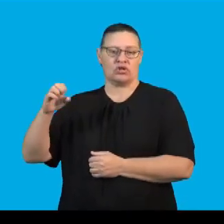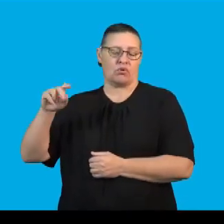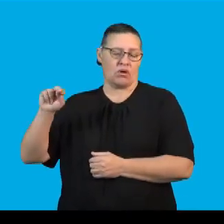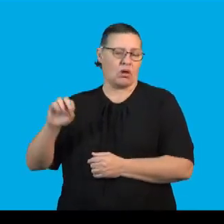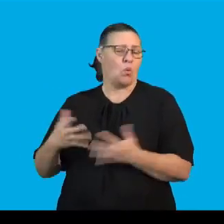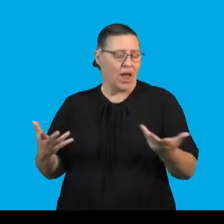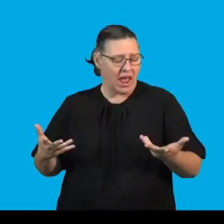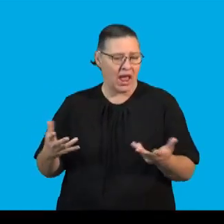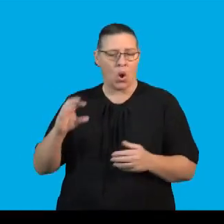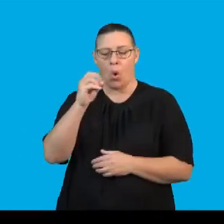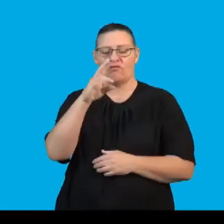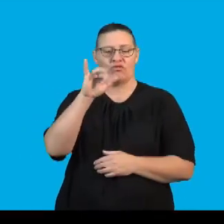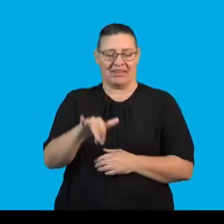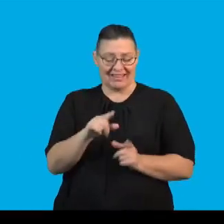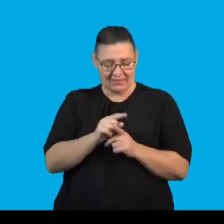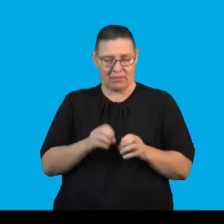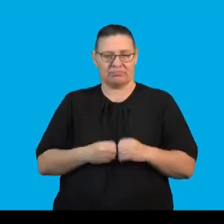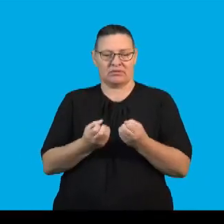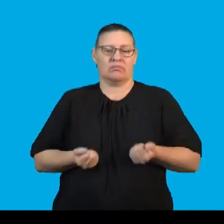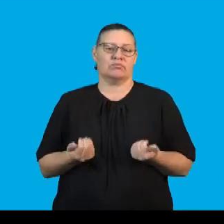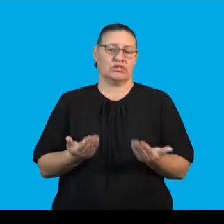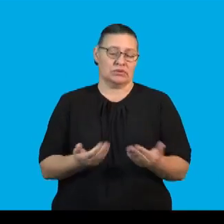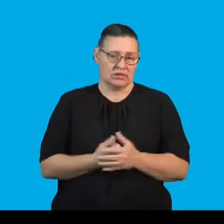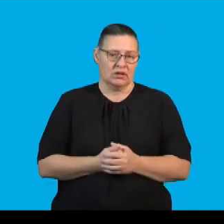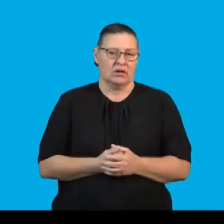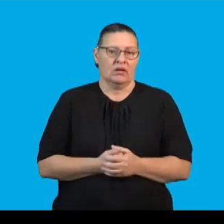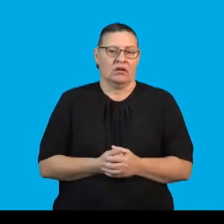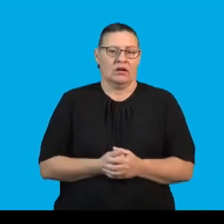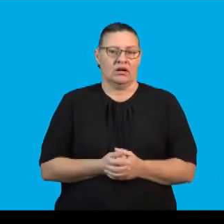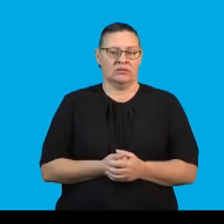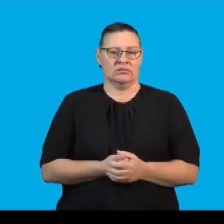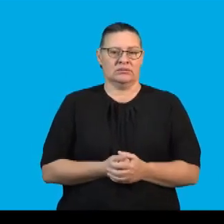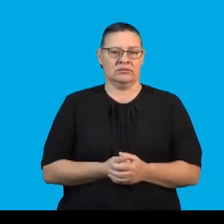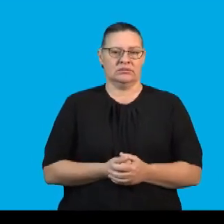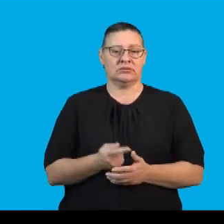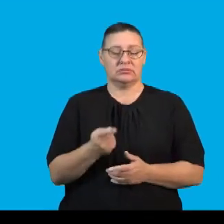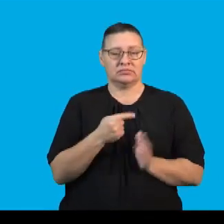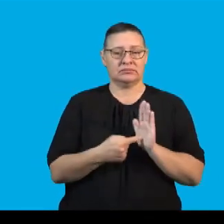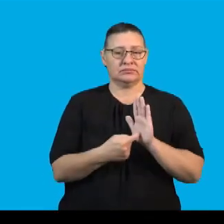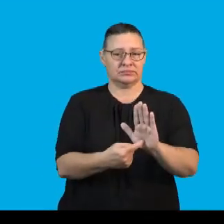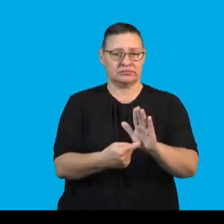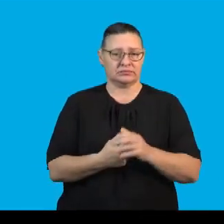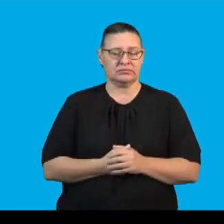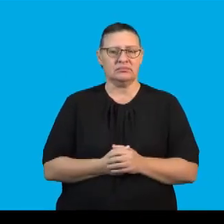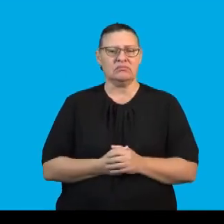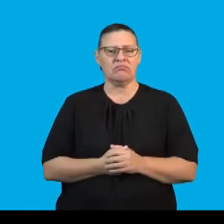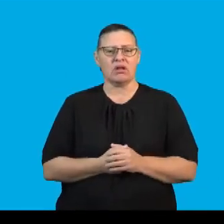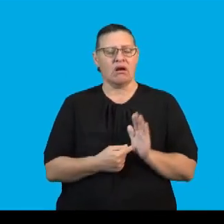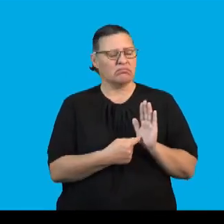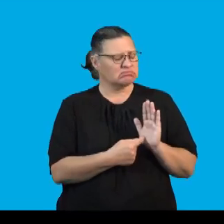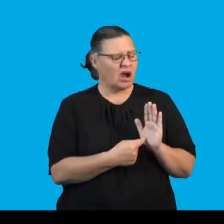produced where? In the ovary. And if you check this graph, it shows